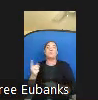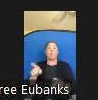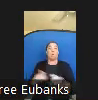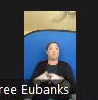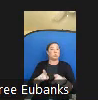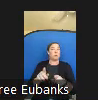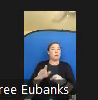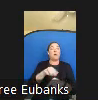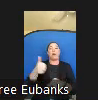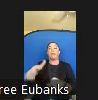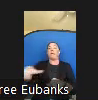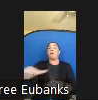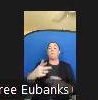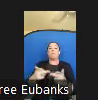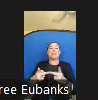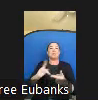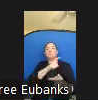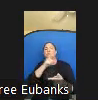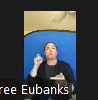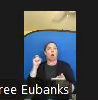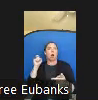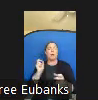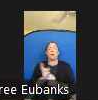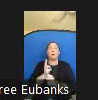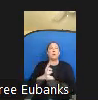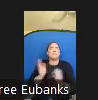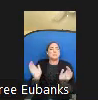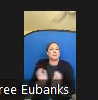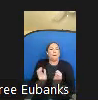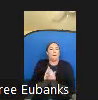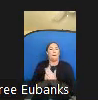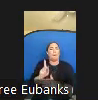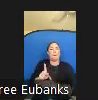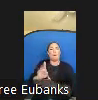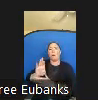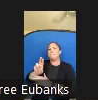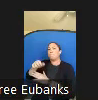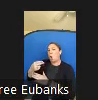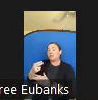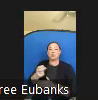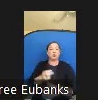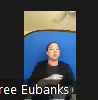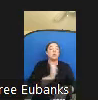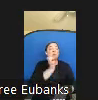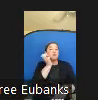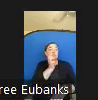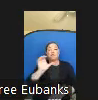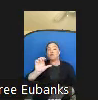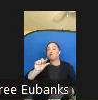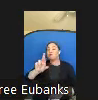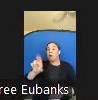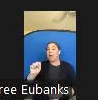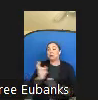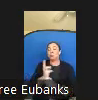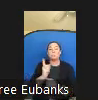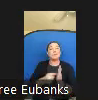evidence of using smaller brush, of using even grasses and these types of fuels. Elsewhere,